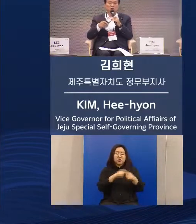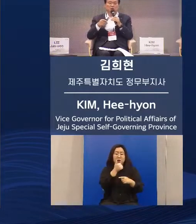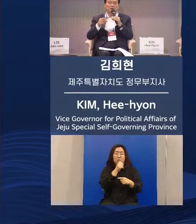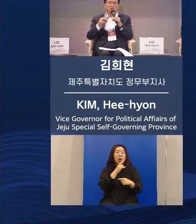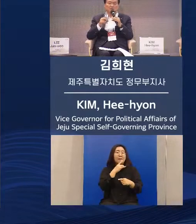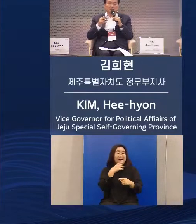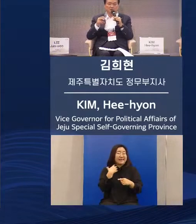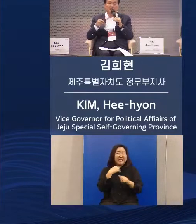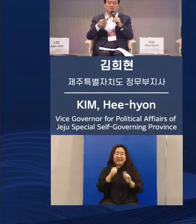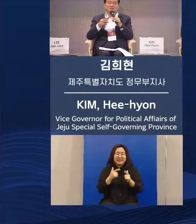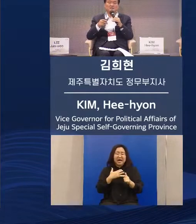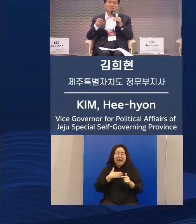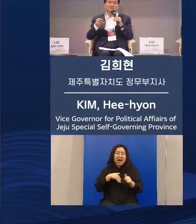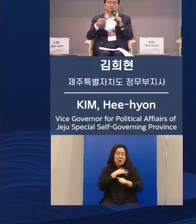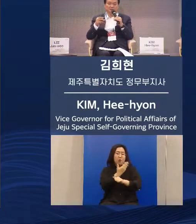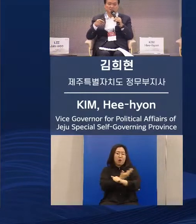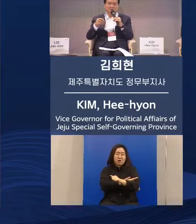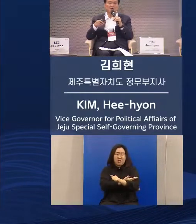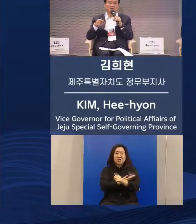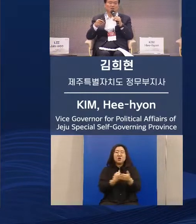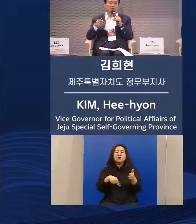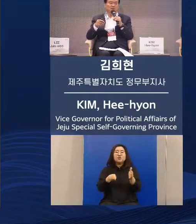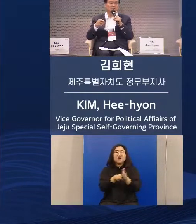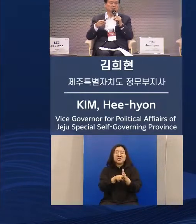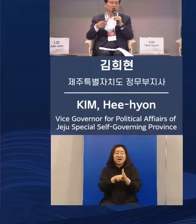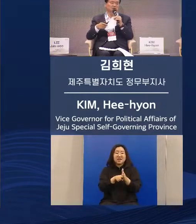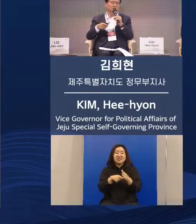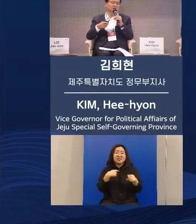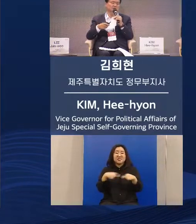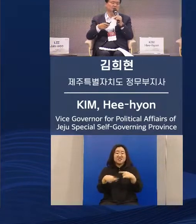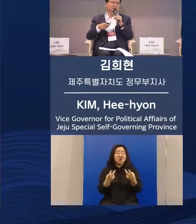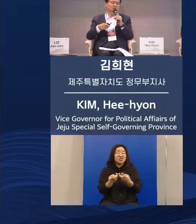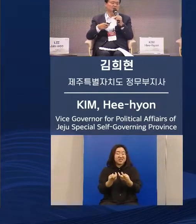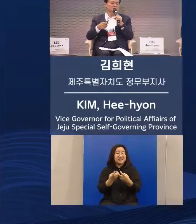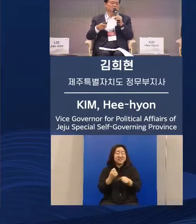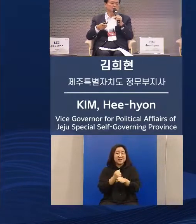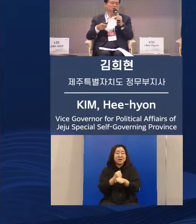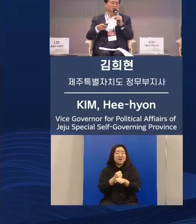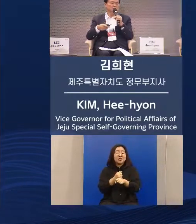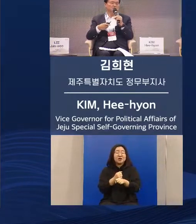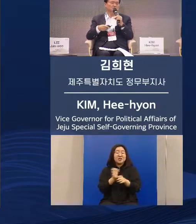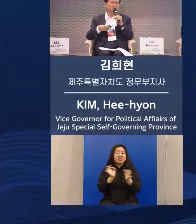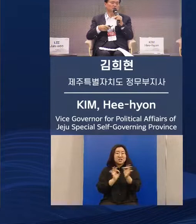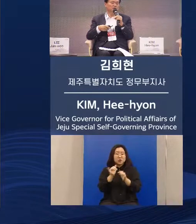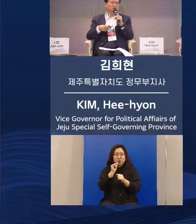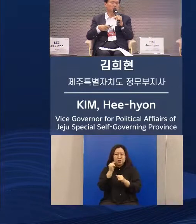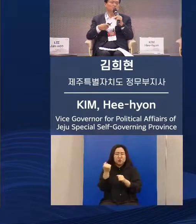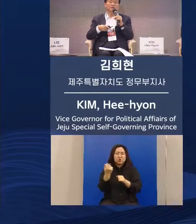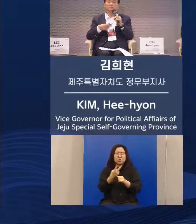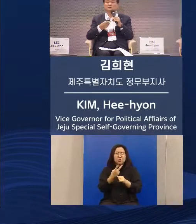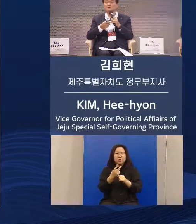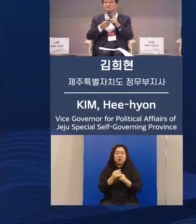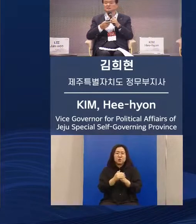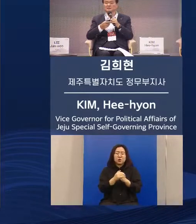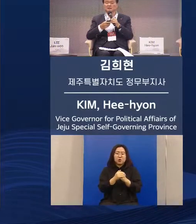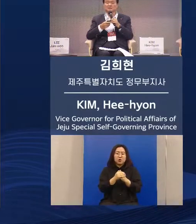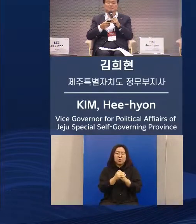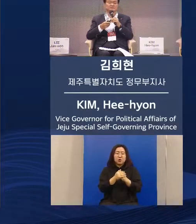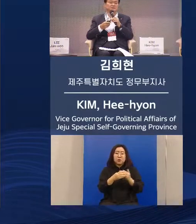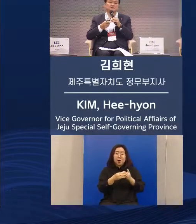but help invigorate the public sign language interpretation, promote citizens with rights of knowing